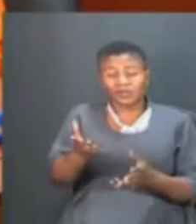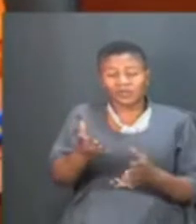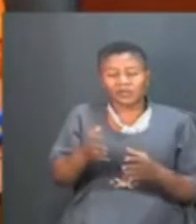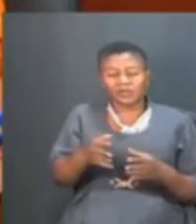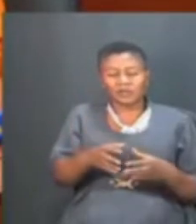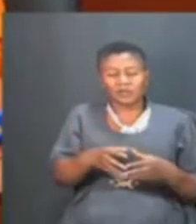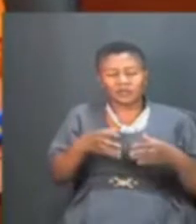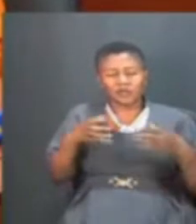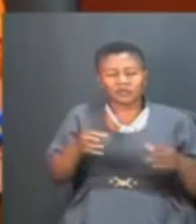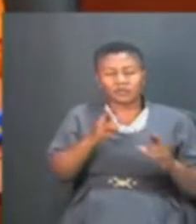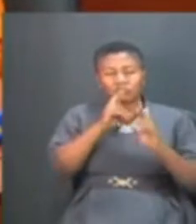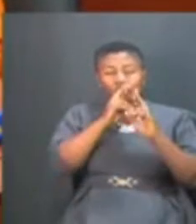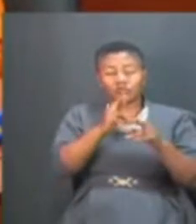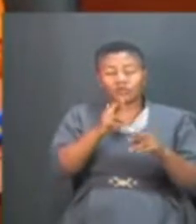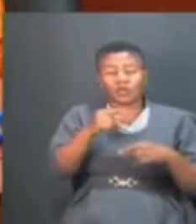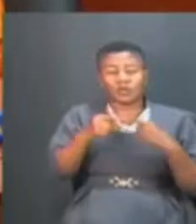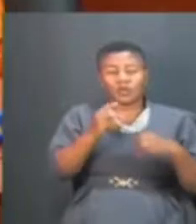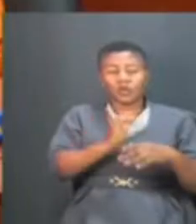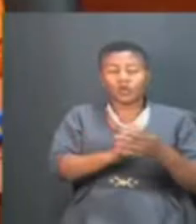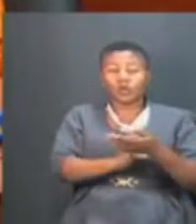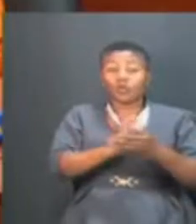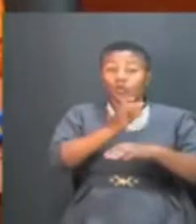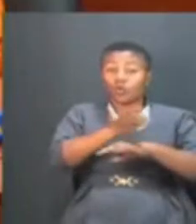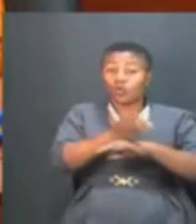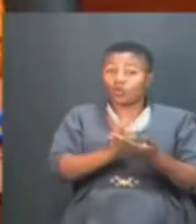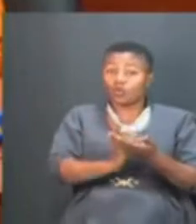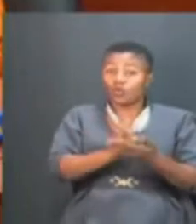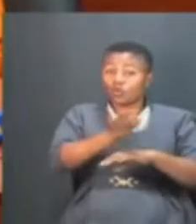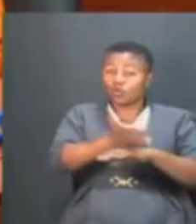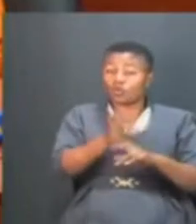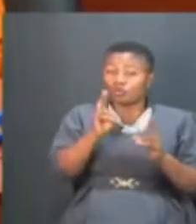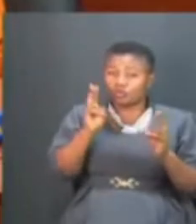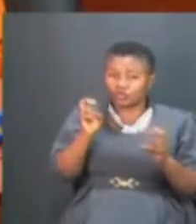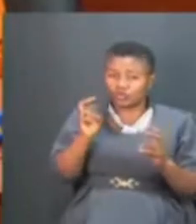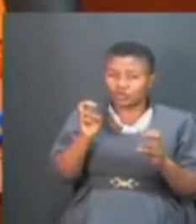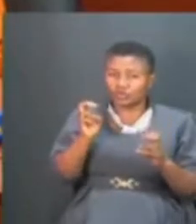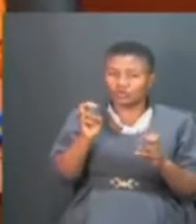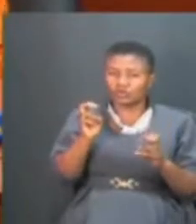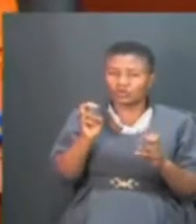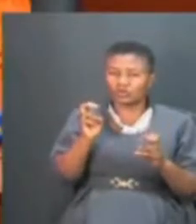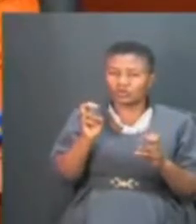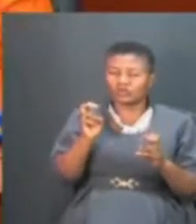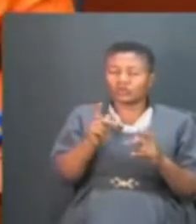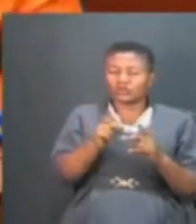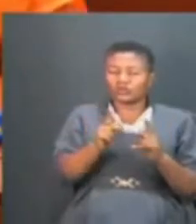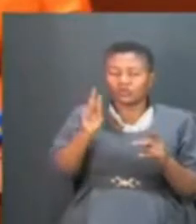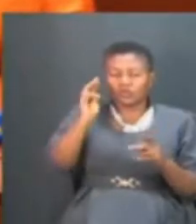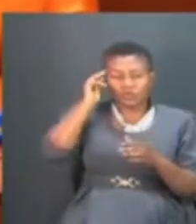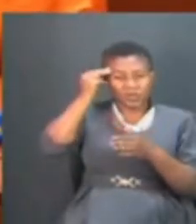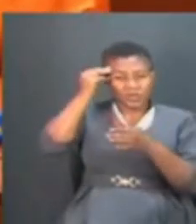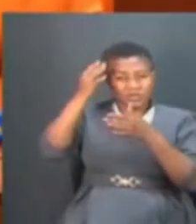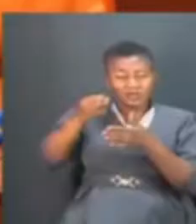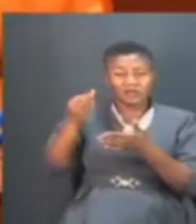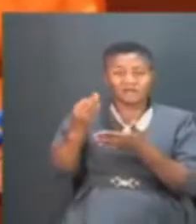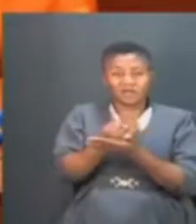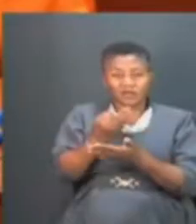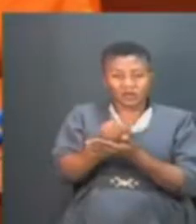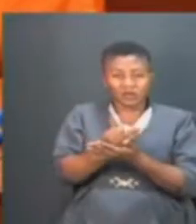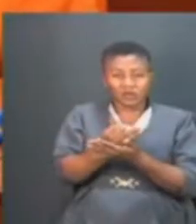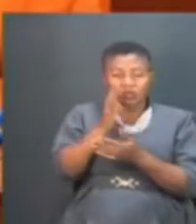issues. And so an emergency cabinet meeting was started. The Minister of Finance will be briefing the nation